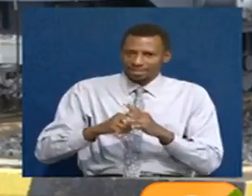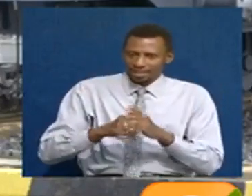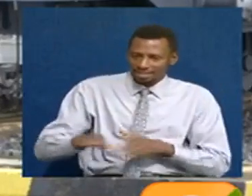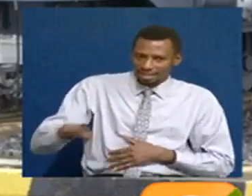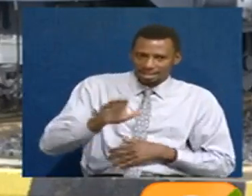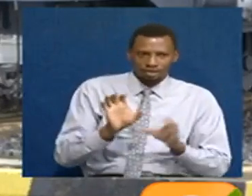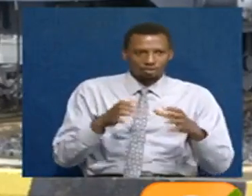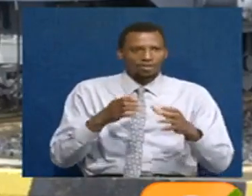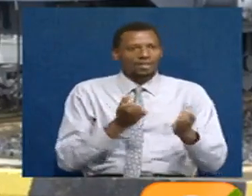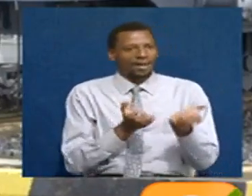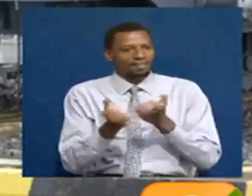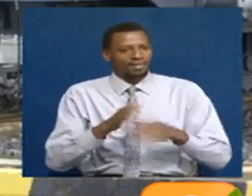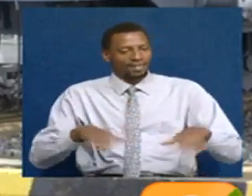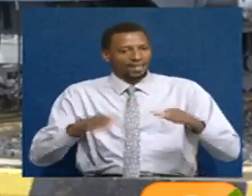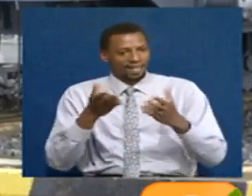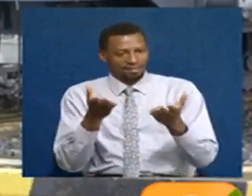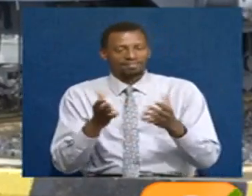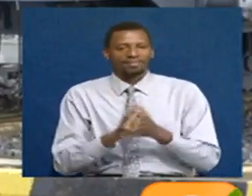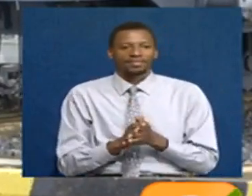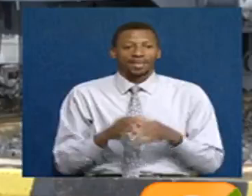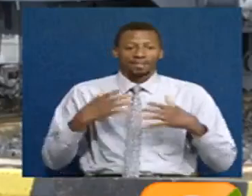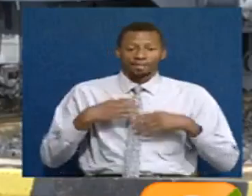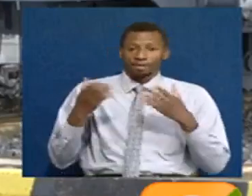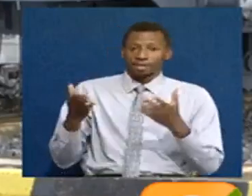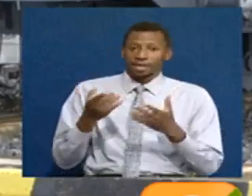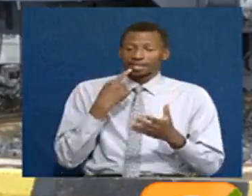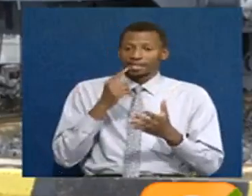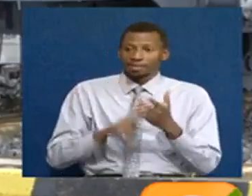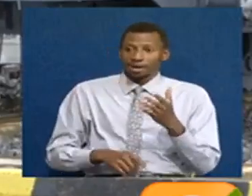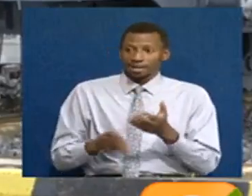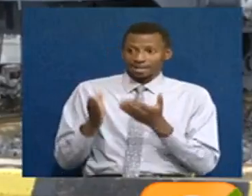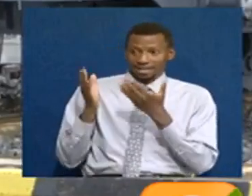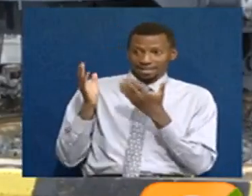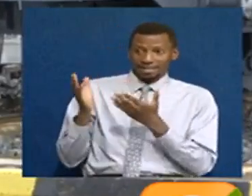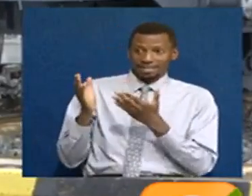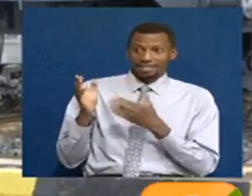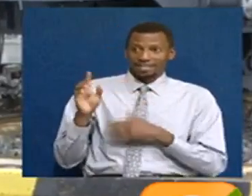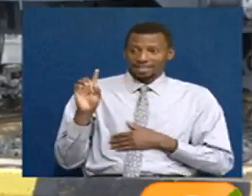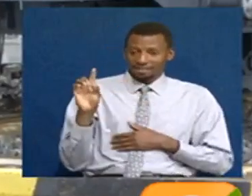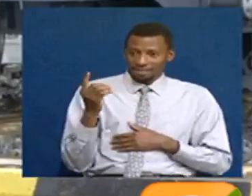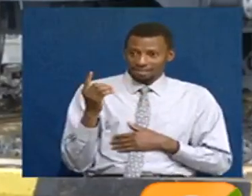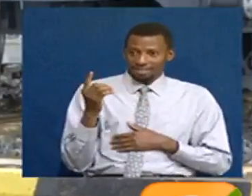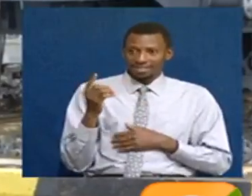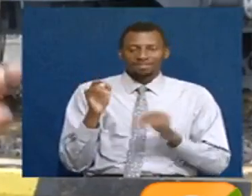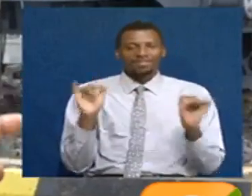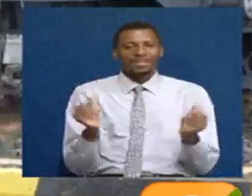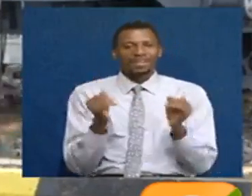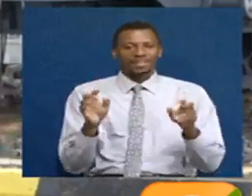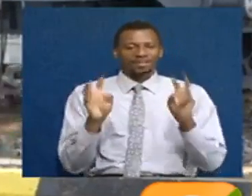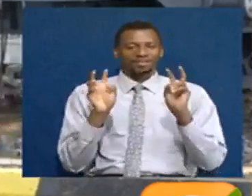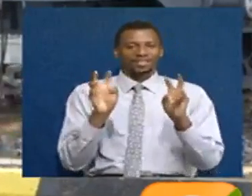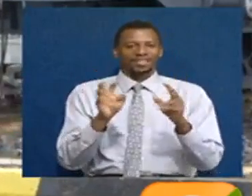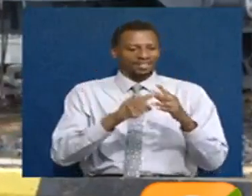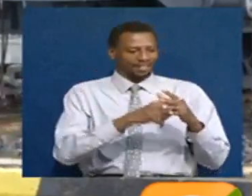and businesses around this area. Residents here are telling us that this is a fast bulleting that they will be watching from start